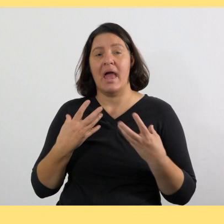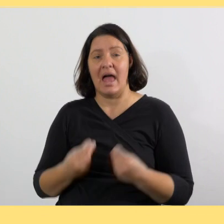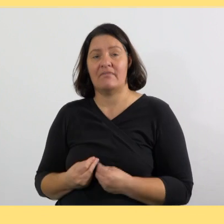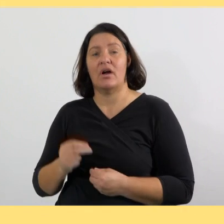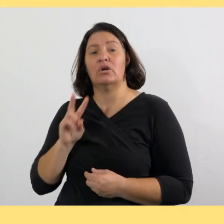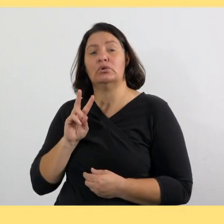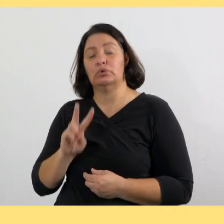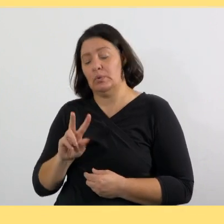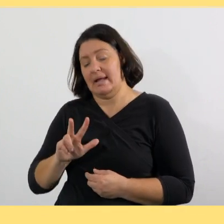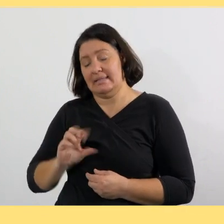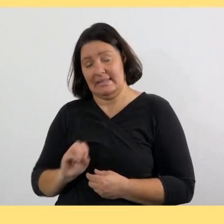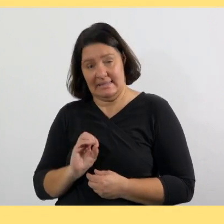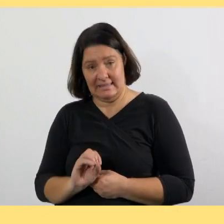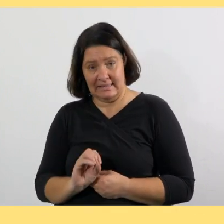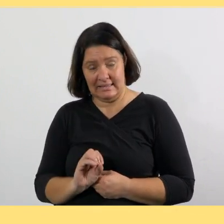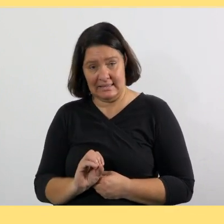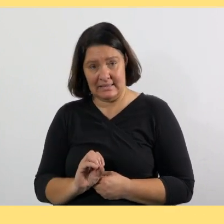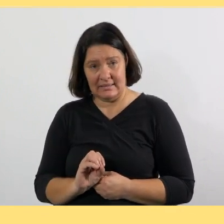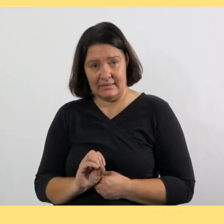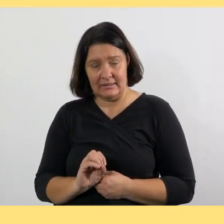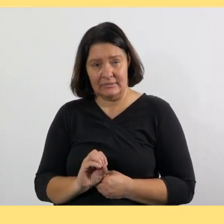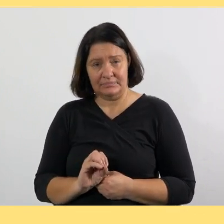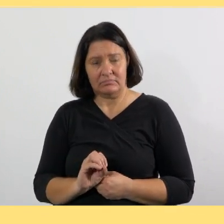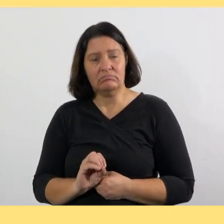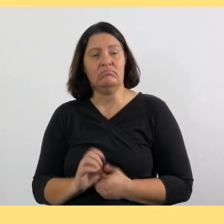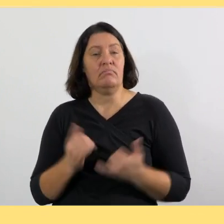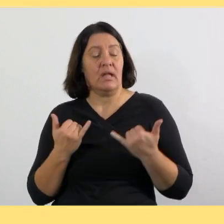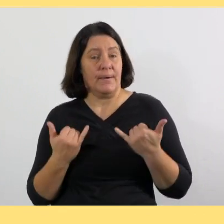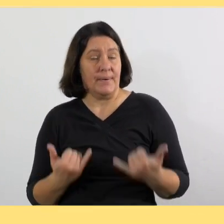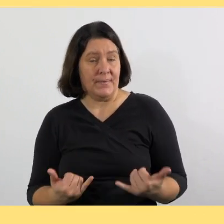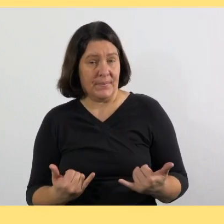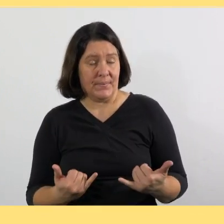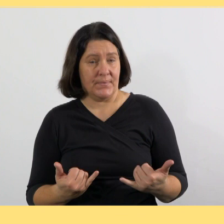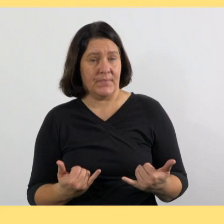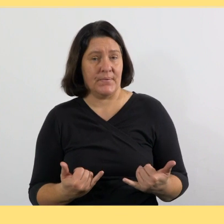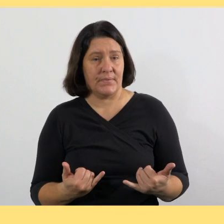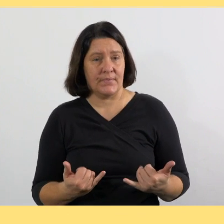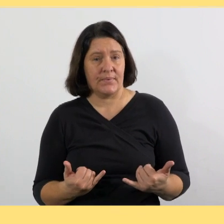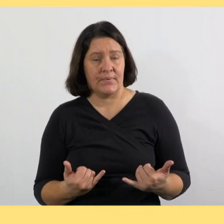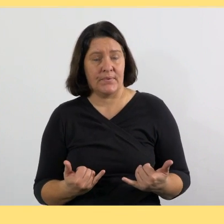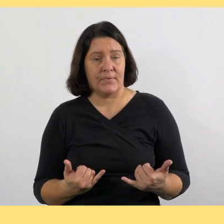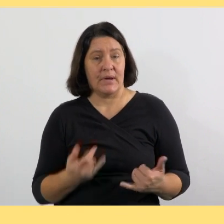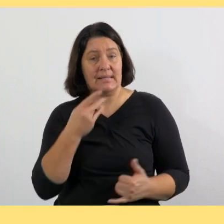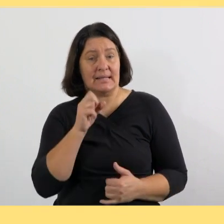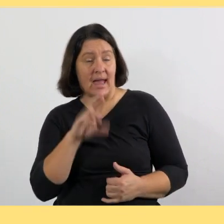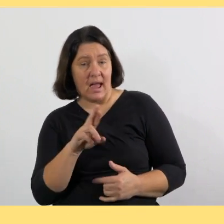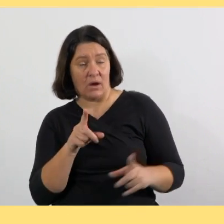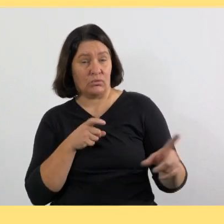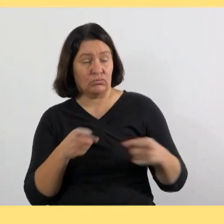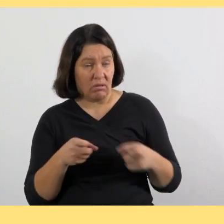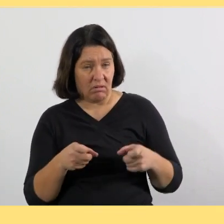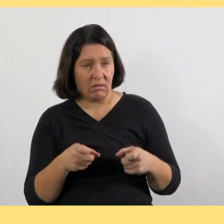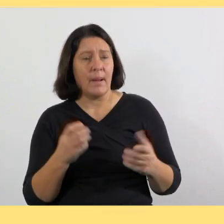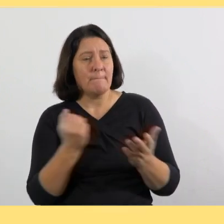we have 280 rands. When we come now to our debtors